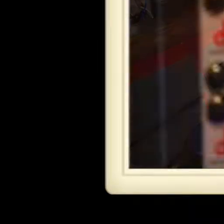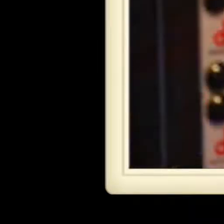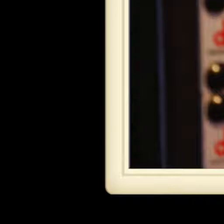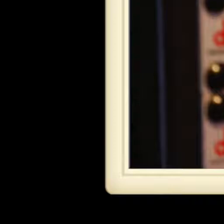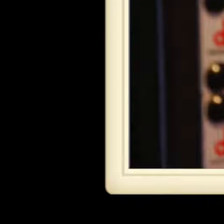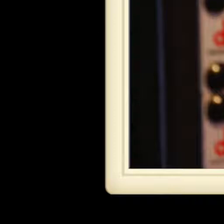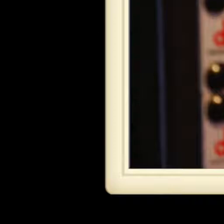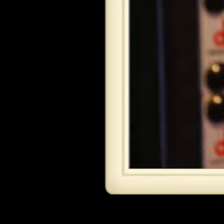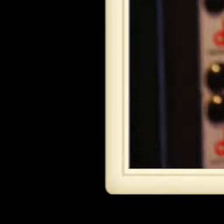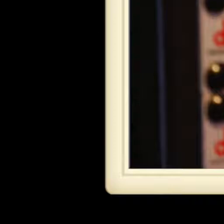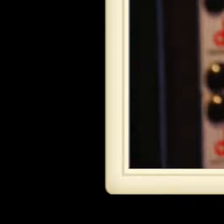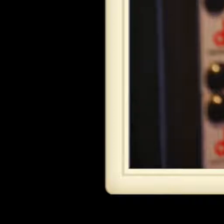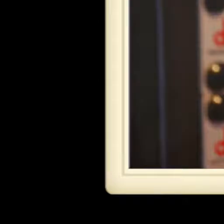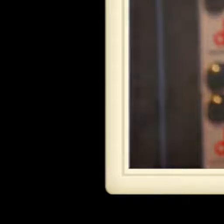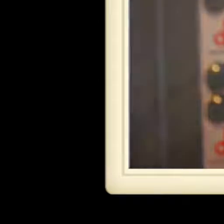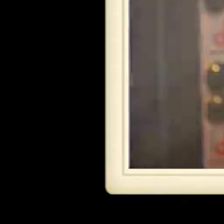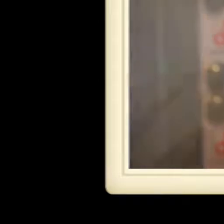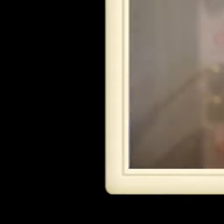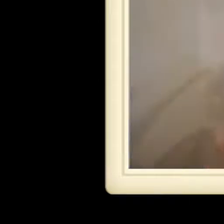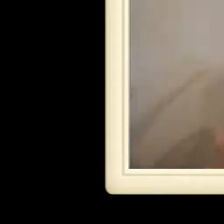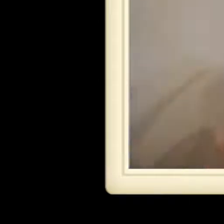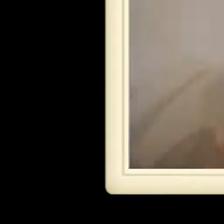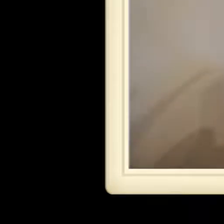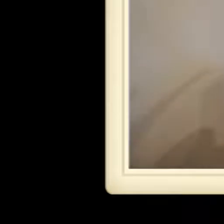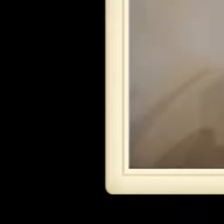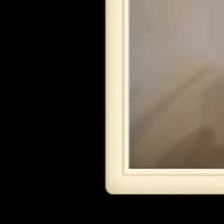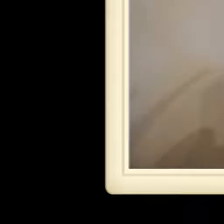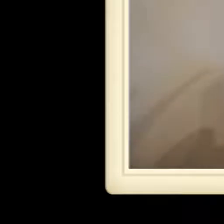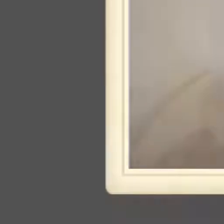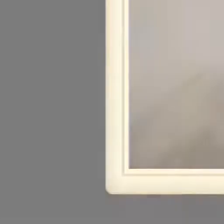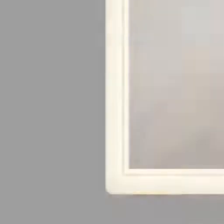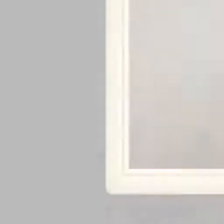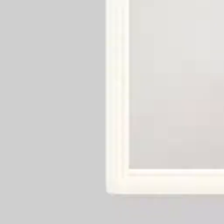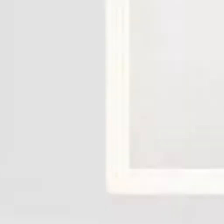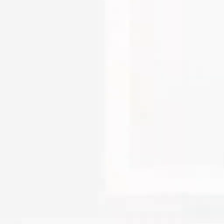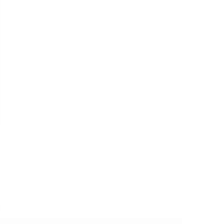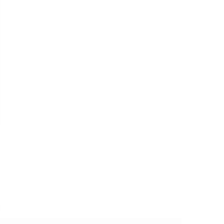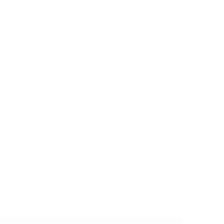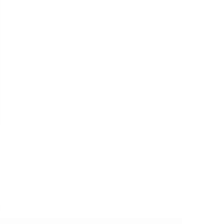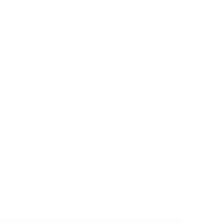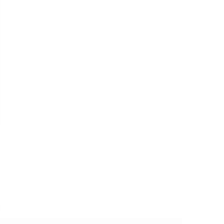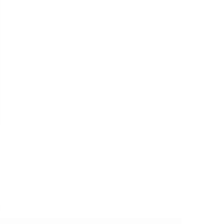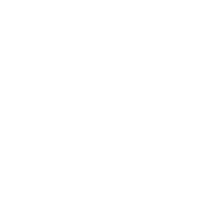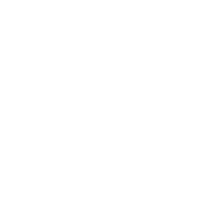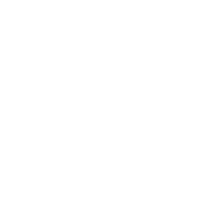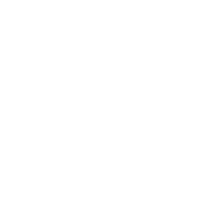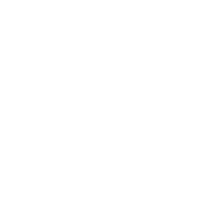and video production services. Mouth off at RockVox, rockvox.com.